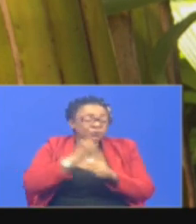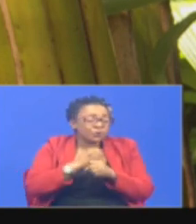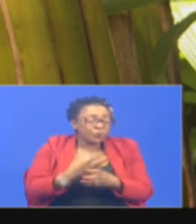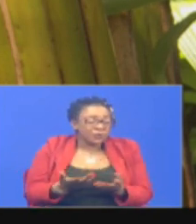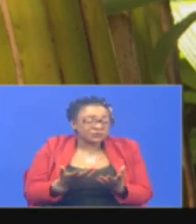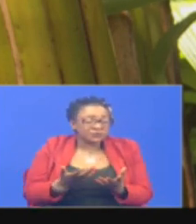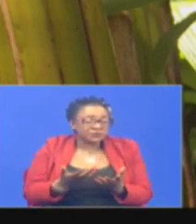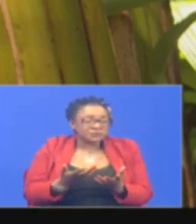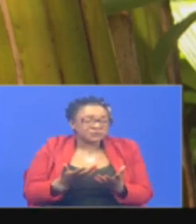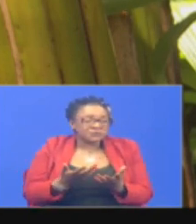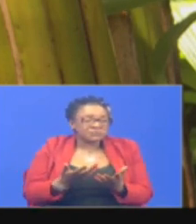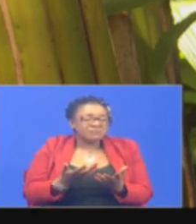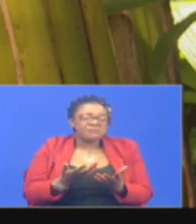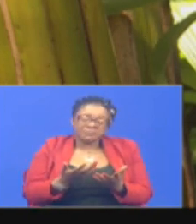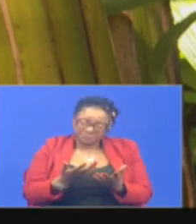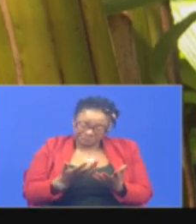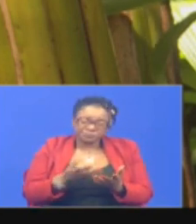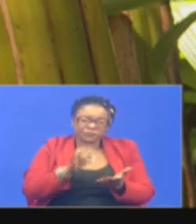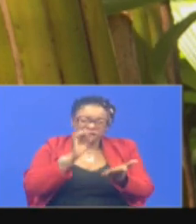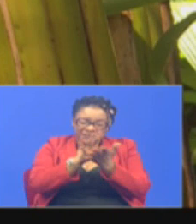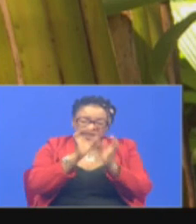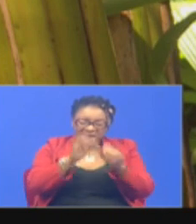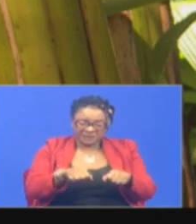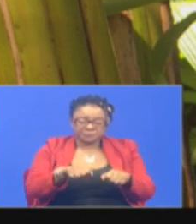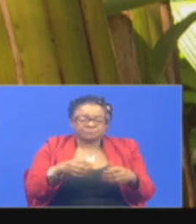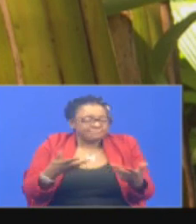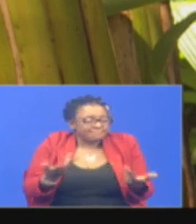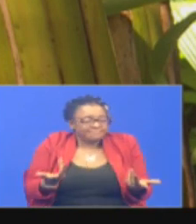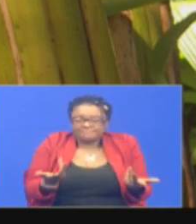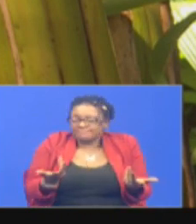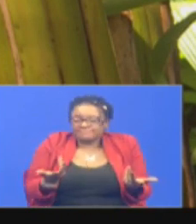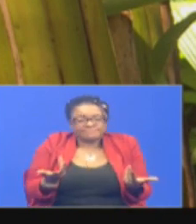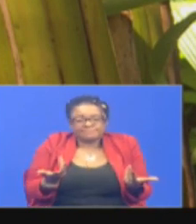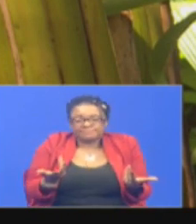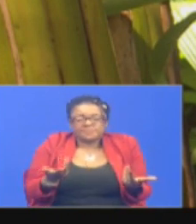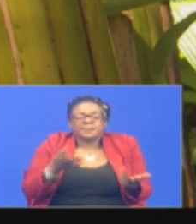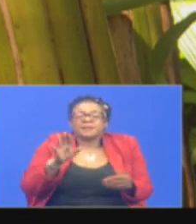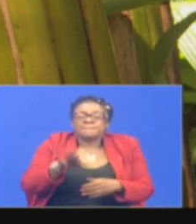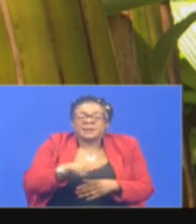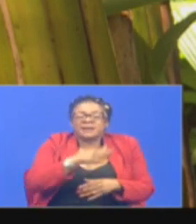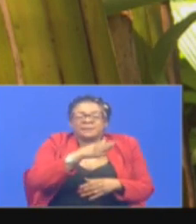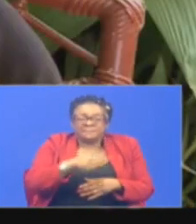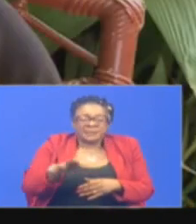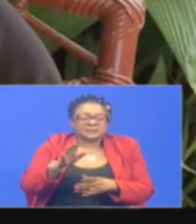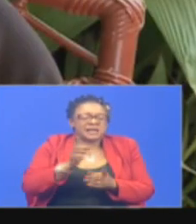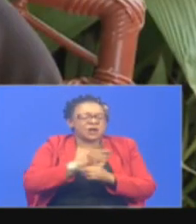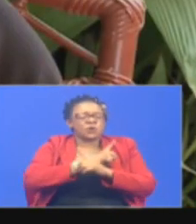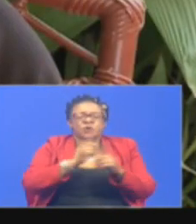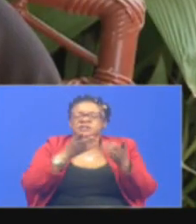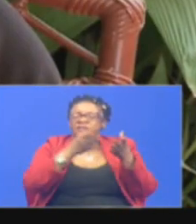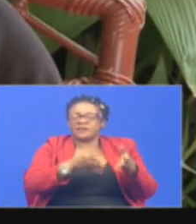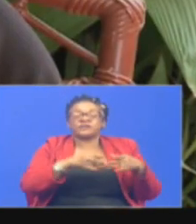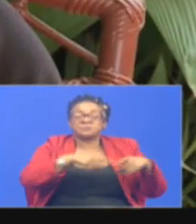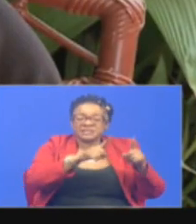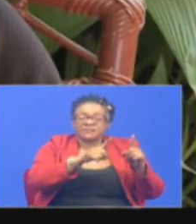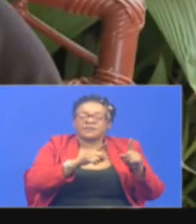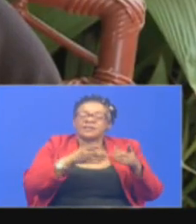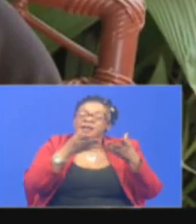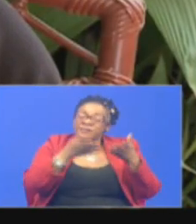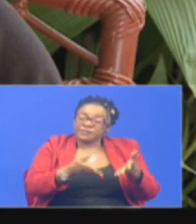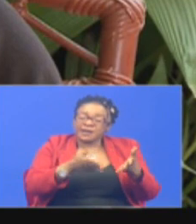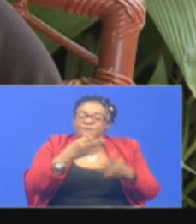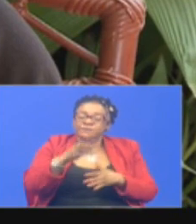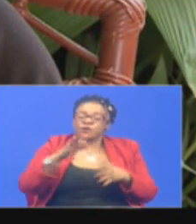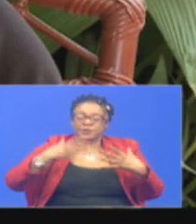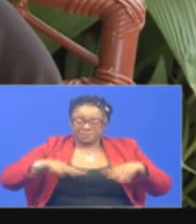would you do? So you would fire them? Yes. Yes. Parliament are not there for themselves. They are there for the people of Kenya. The people of